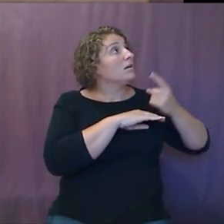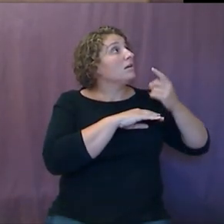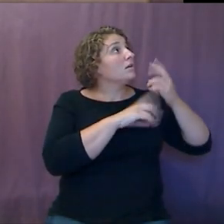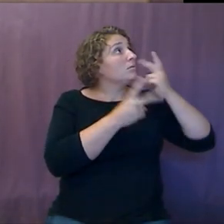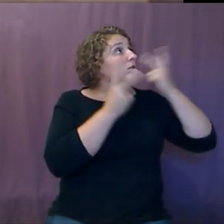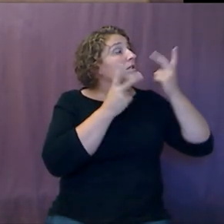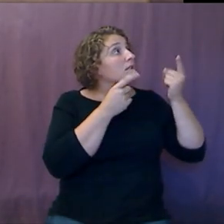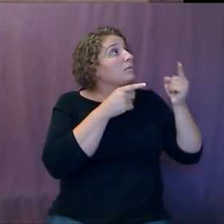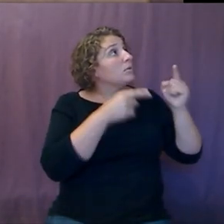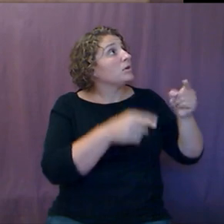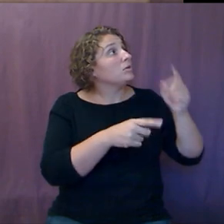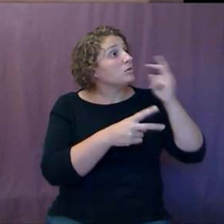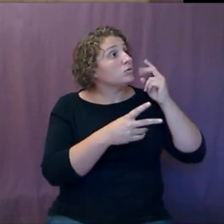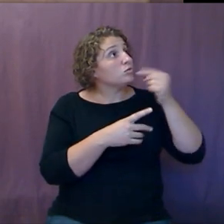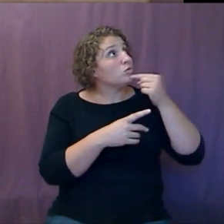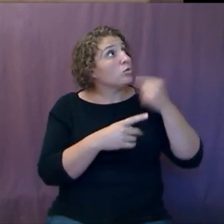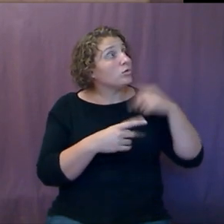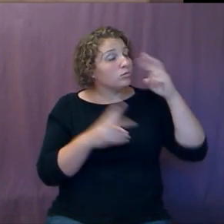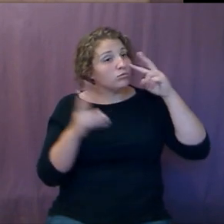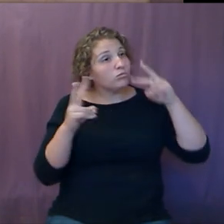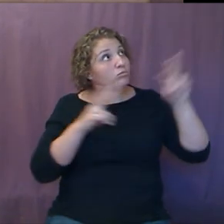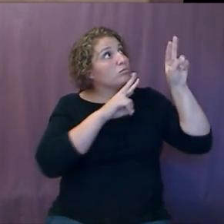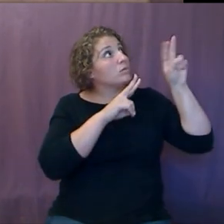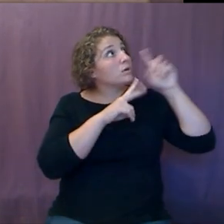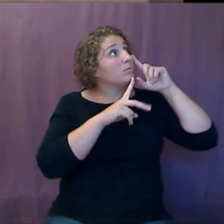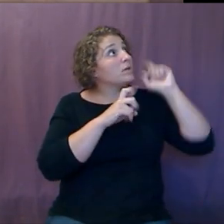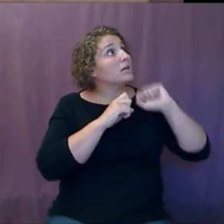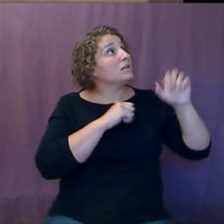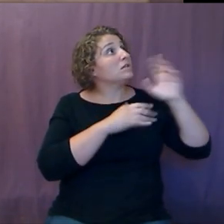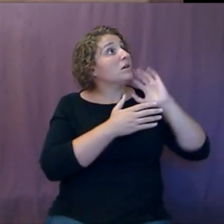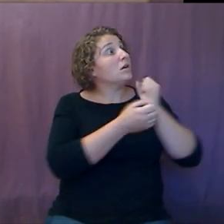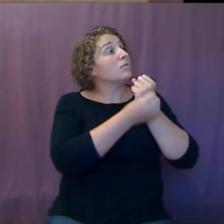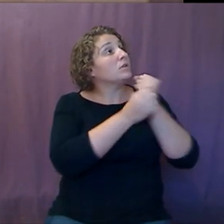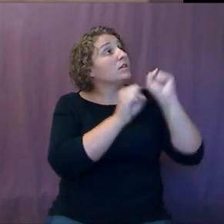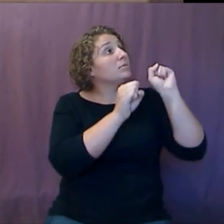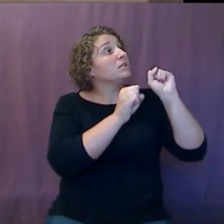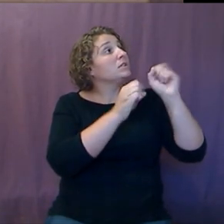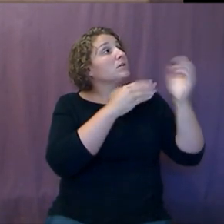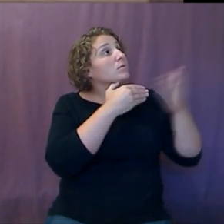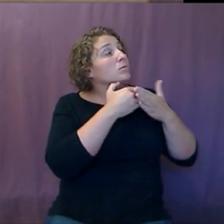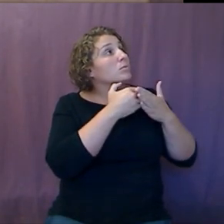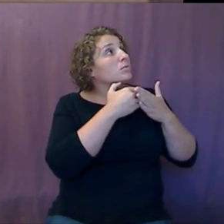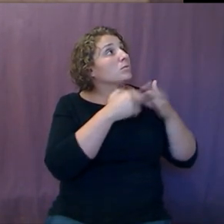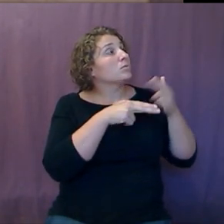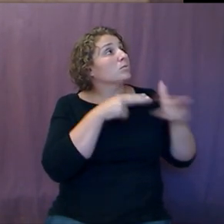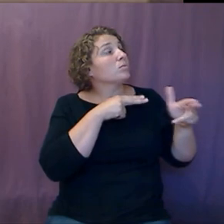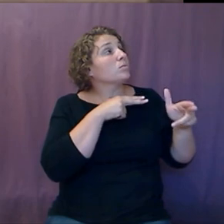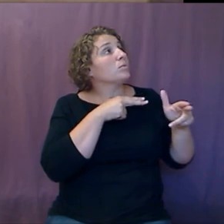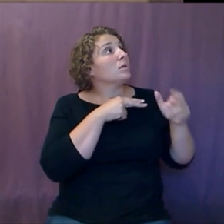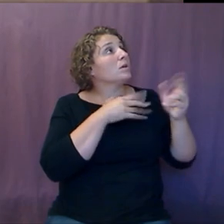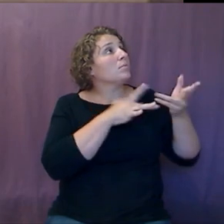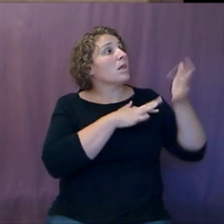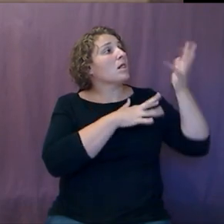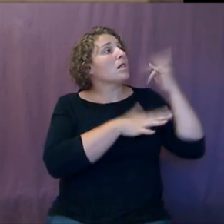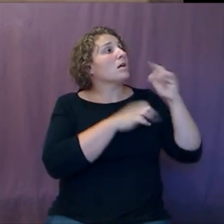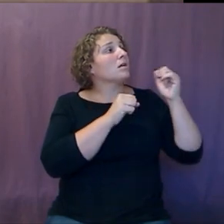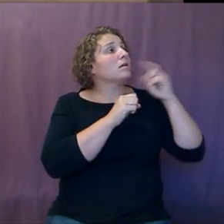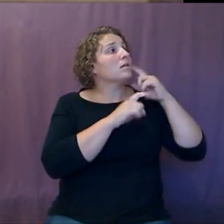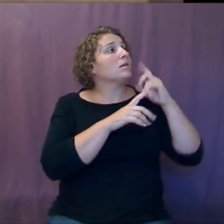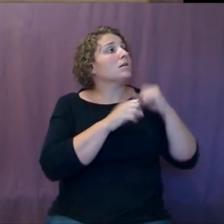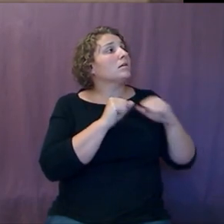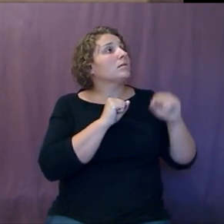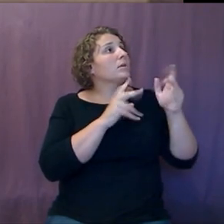look up because our redemption draws near or long ago at the montgomery school people are blown away whoa you